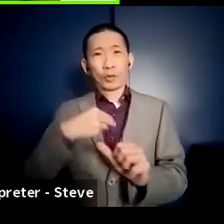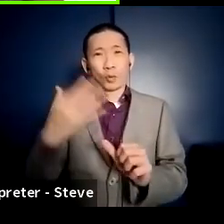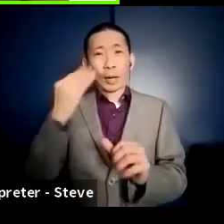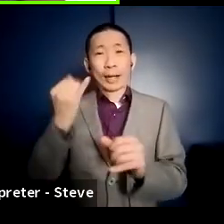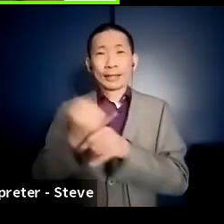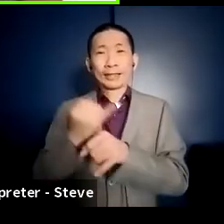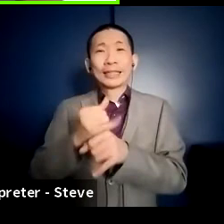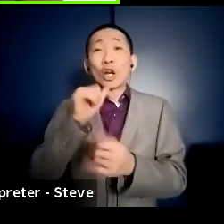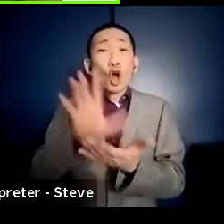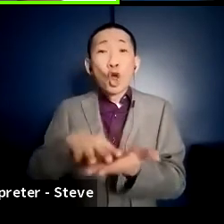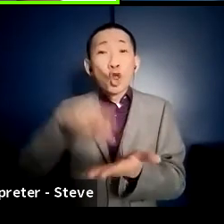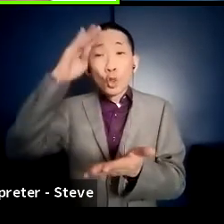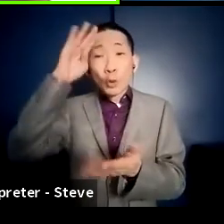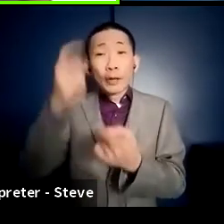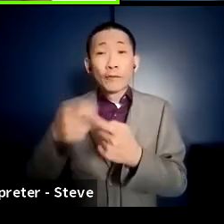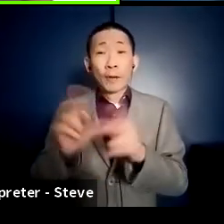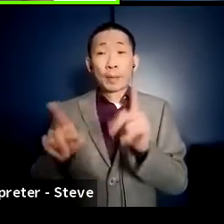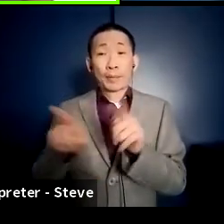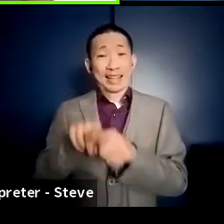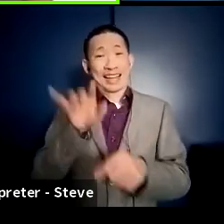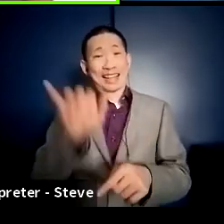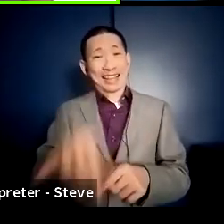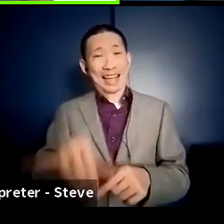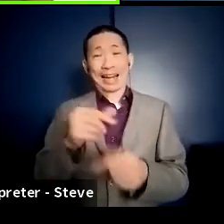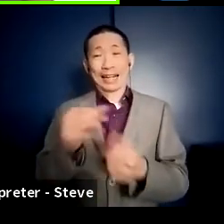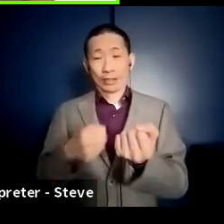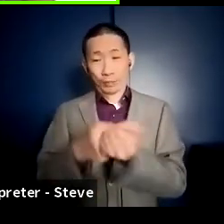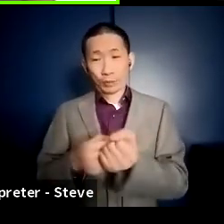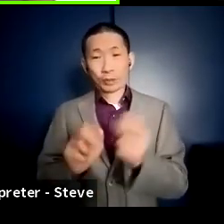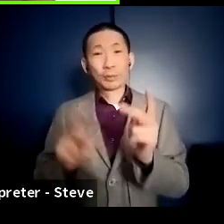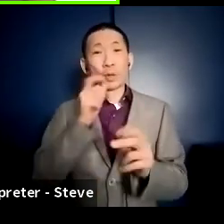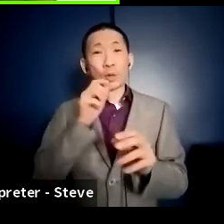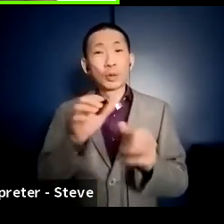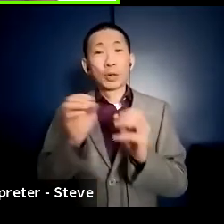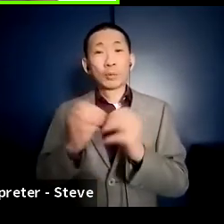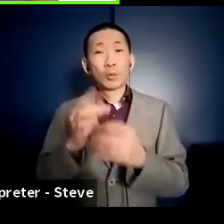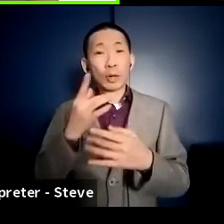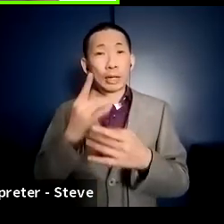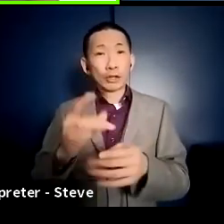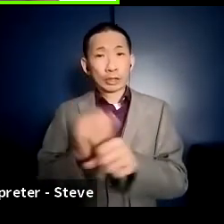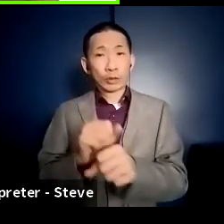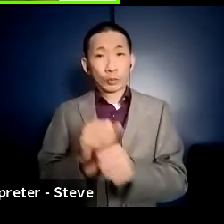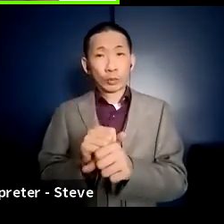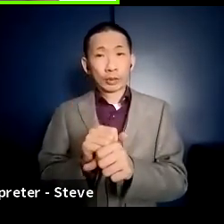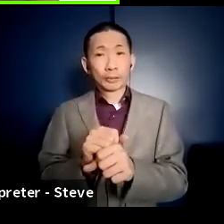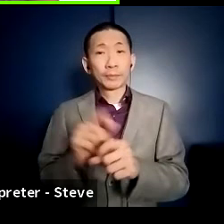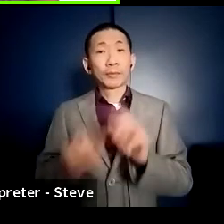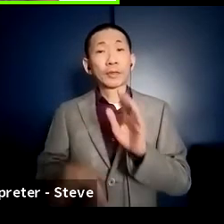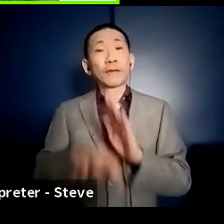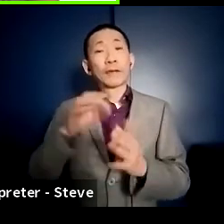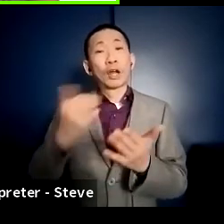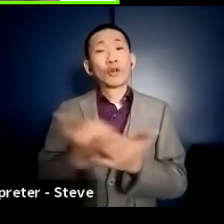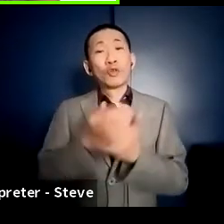not learning from people like that and supporting people who are doing more interesting work and finding new ways to find